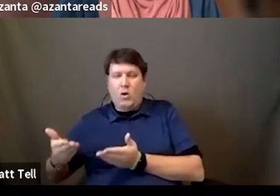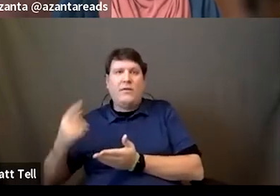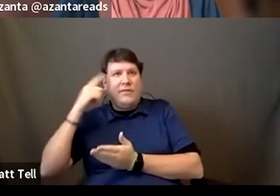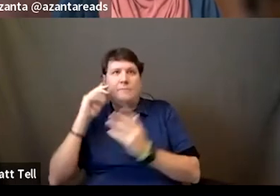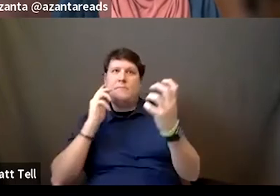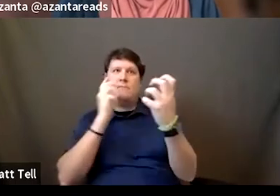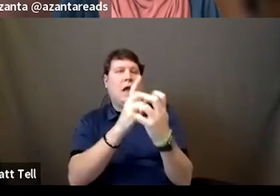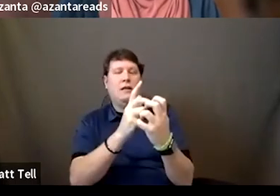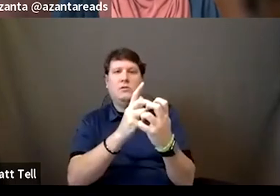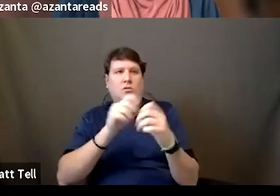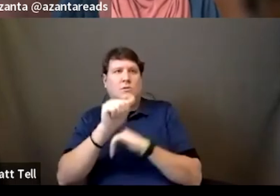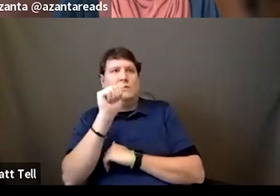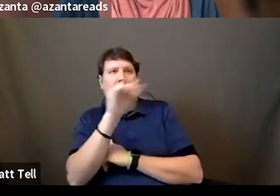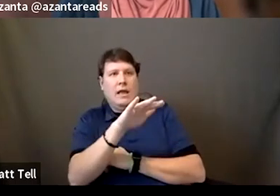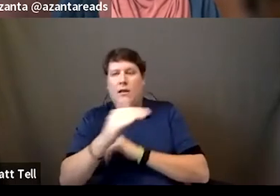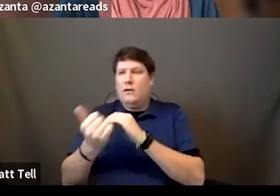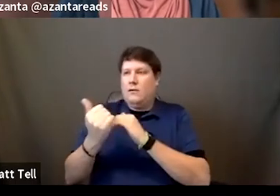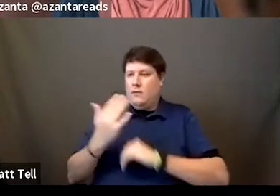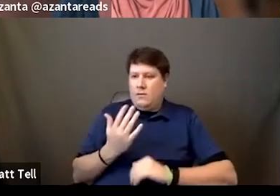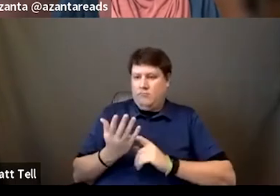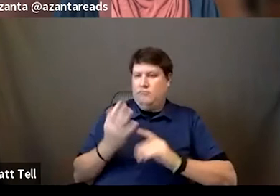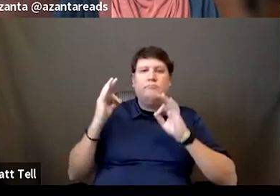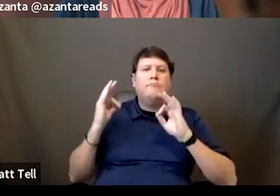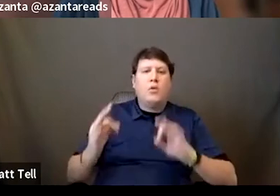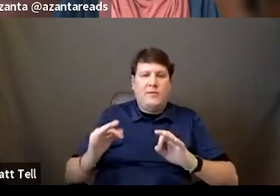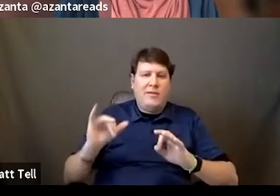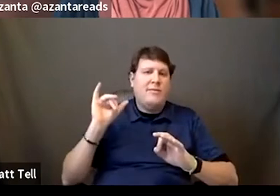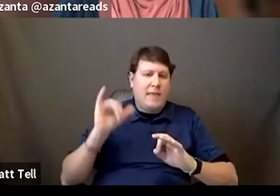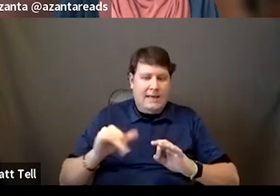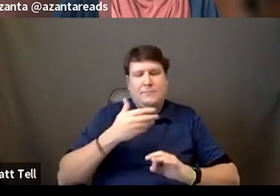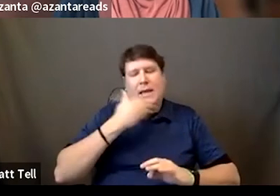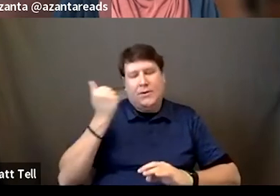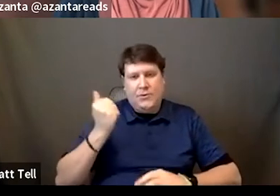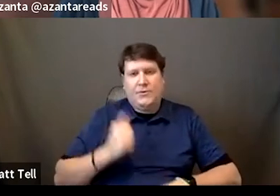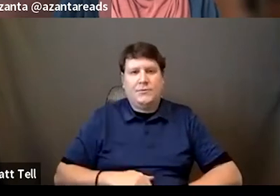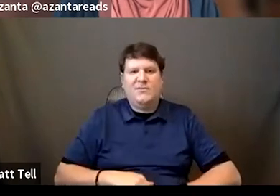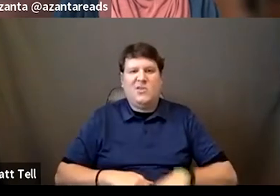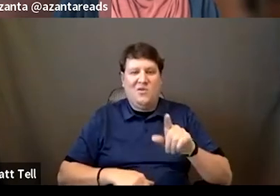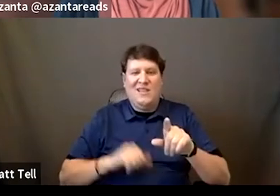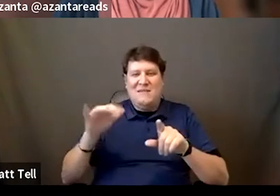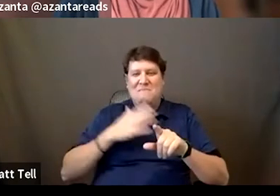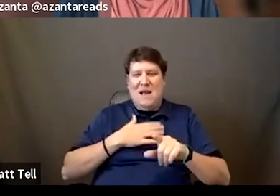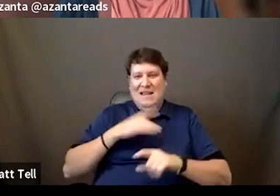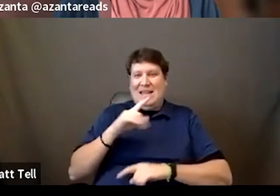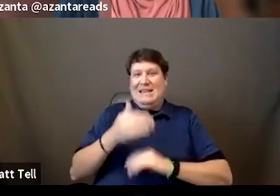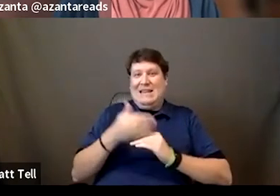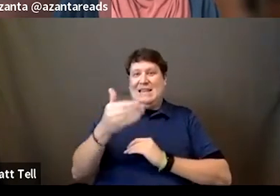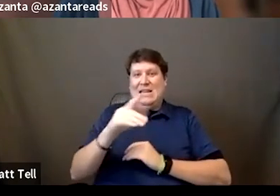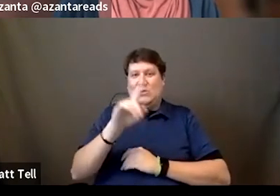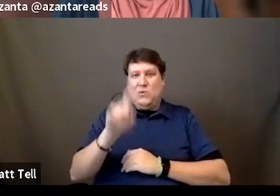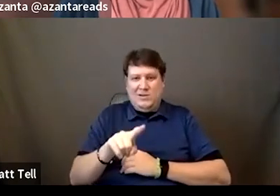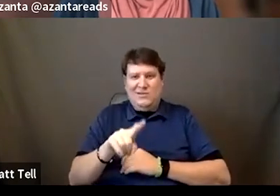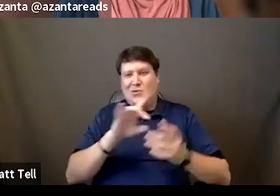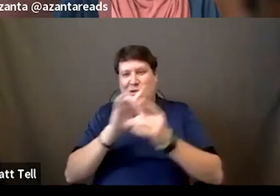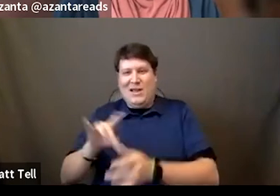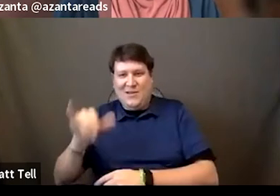there's a certain kind of, cause that's gonna be a question I wanna ask you guys later on about, you know, what came first, the chicken or the egg, the creative process and stuff. But we'll get back